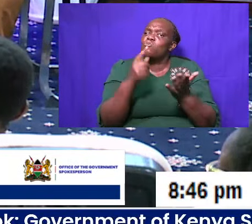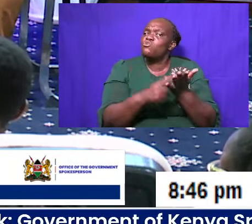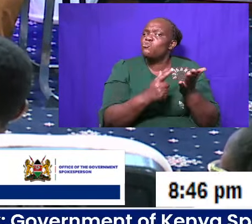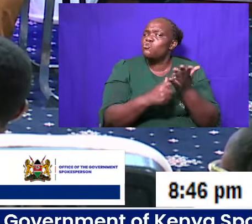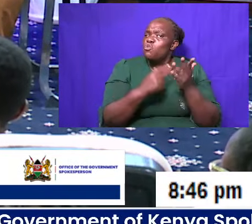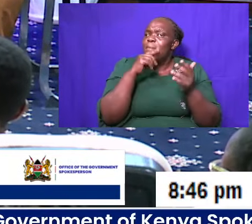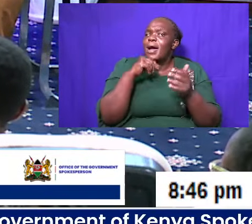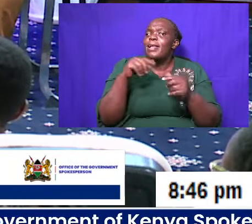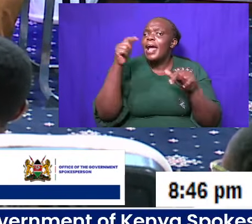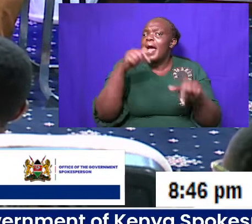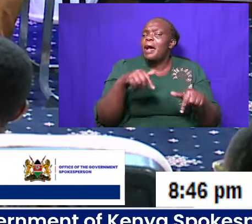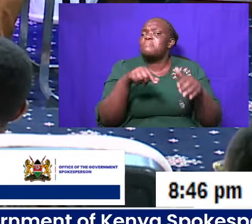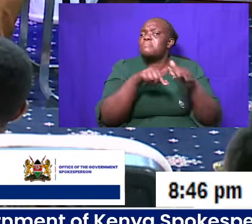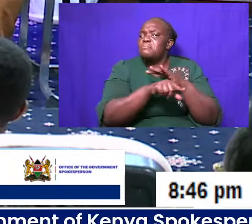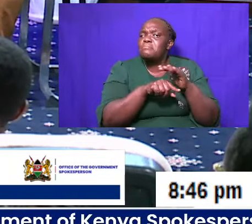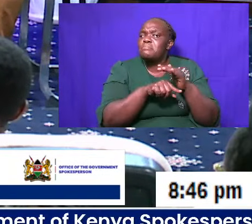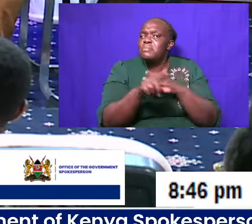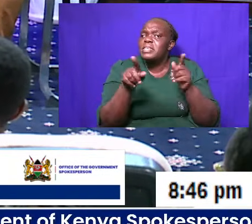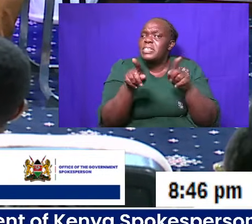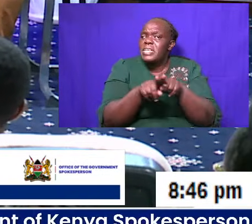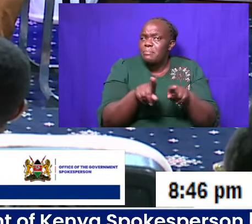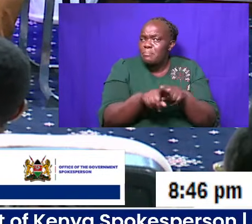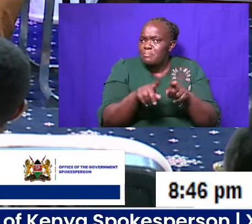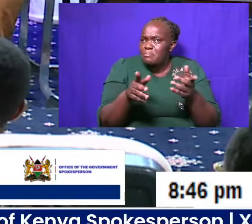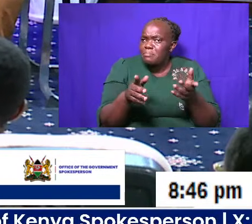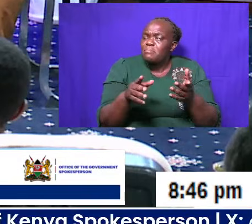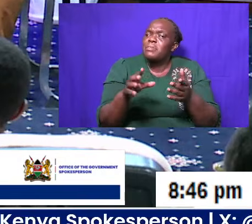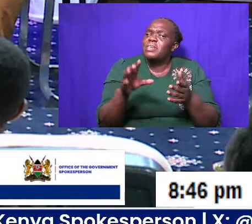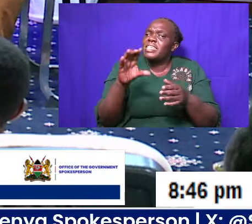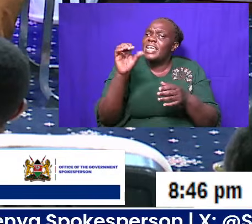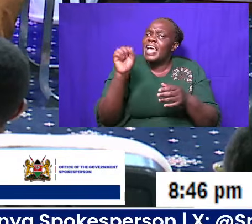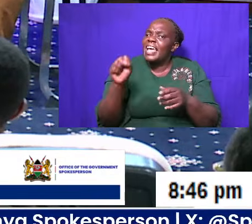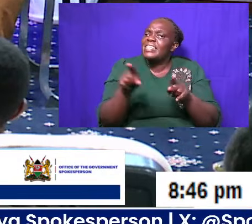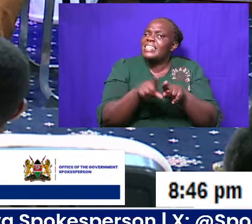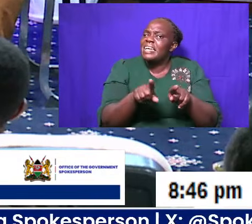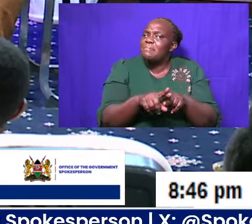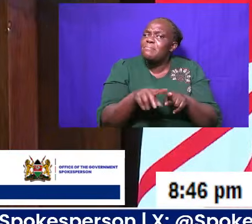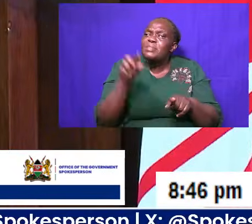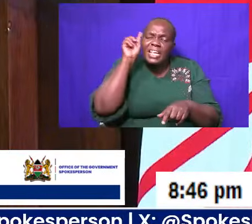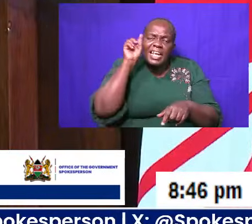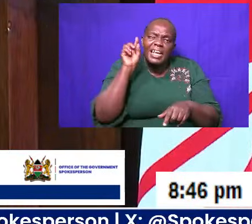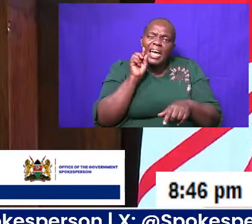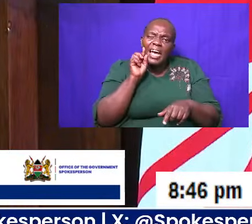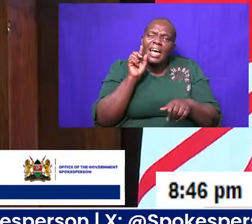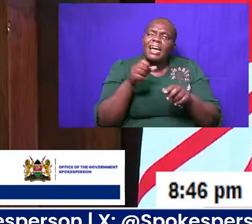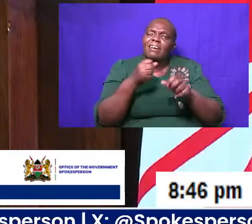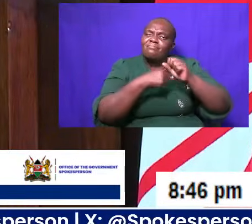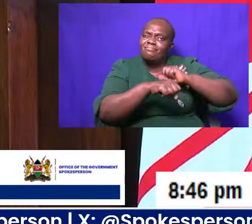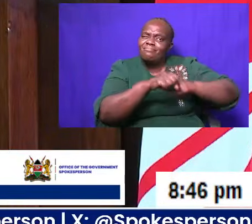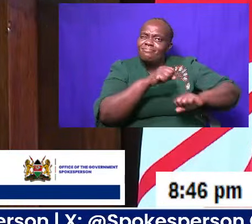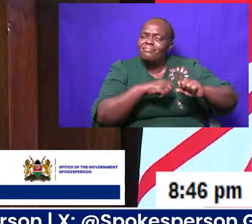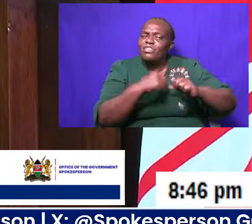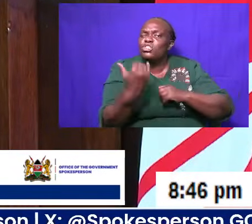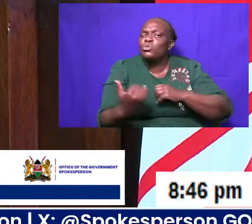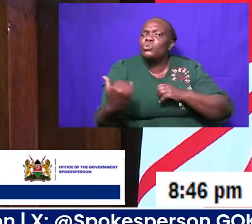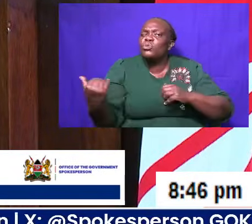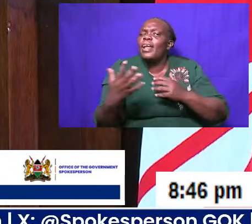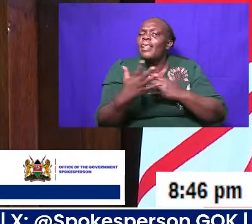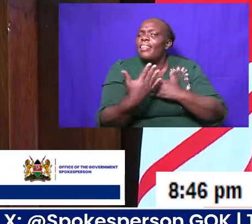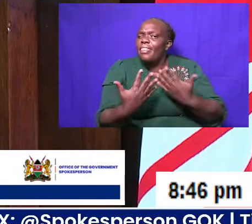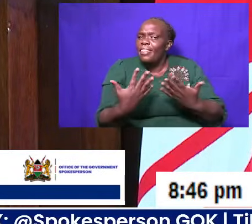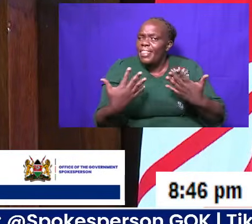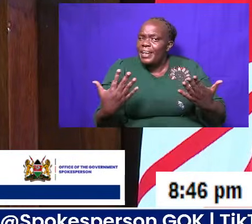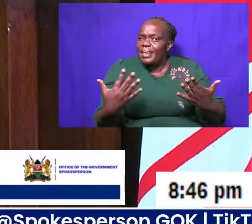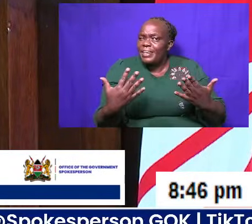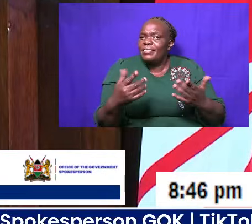a statement. The cabinet secretary in charge of gender, affirmative action and children affairs, she also made